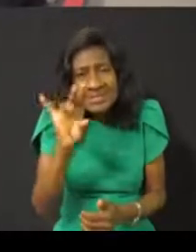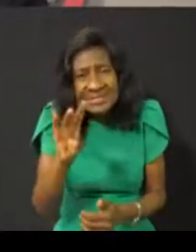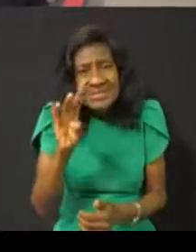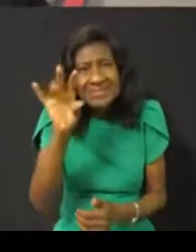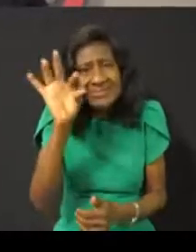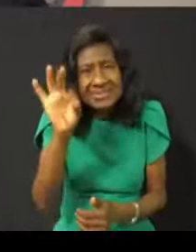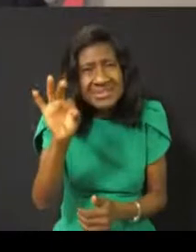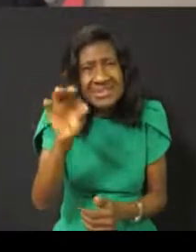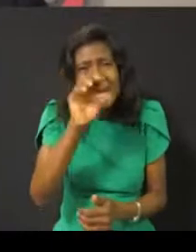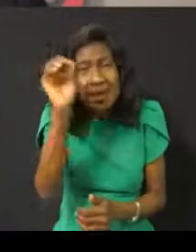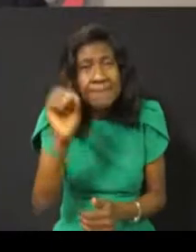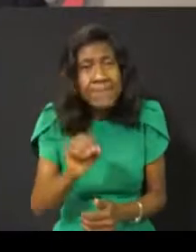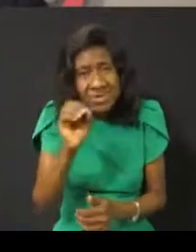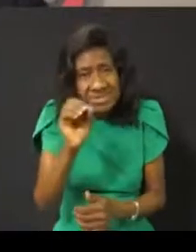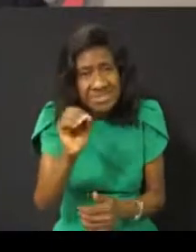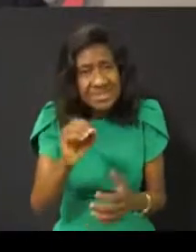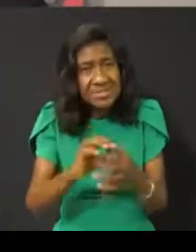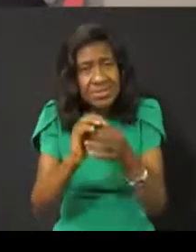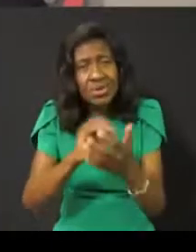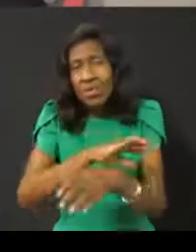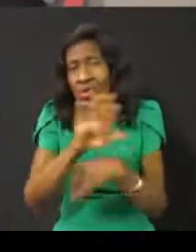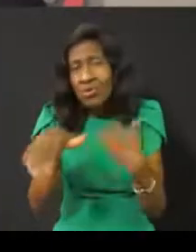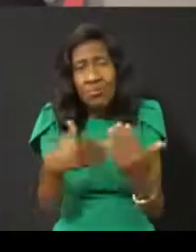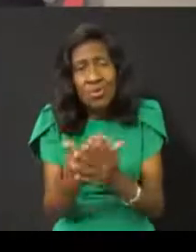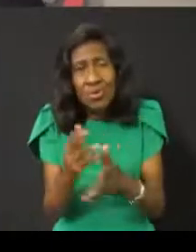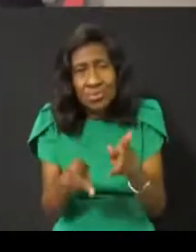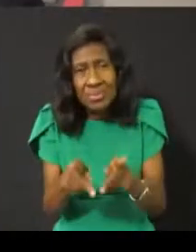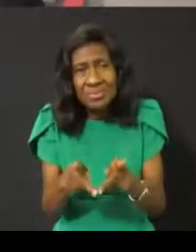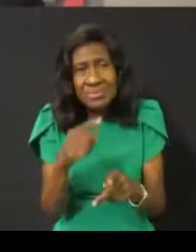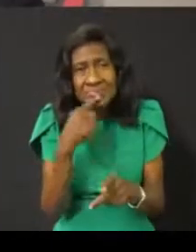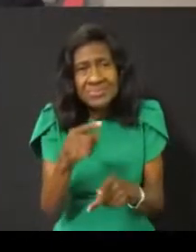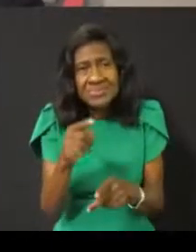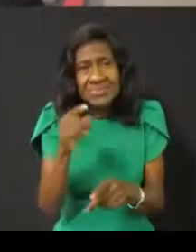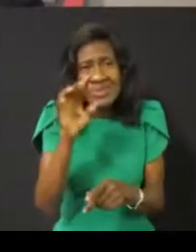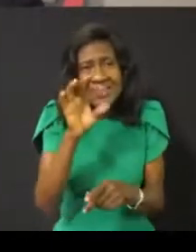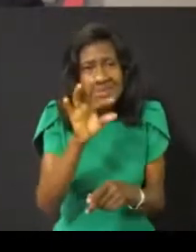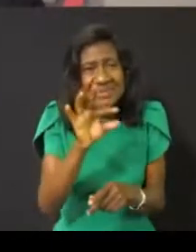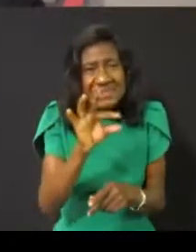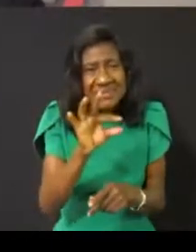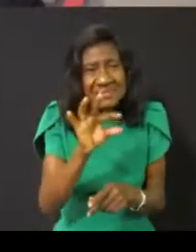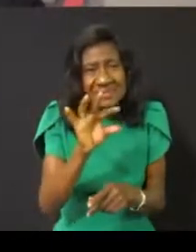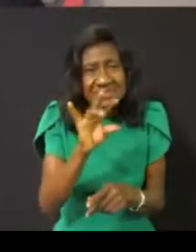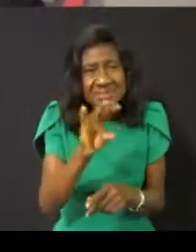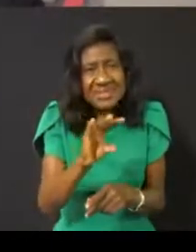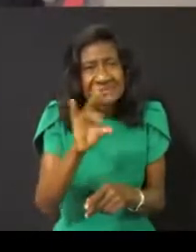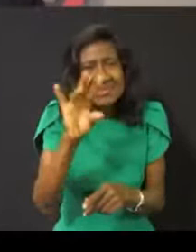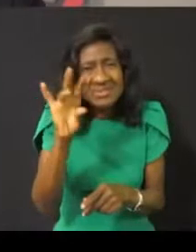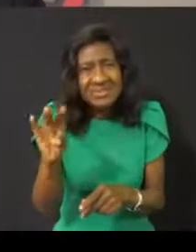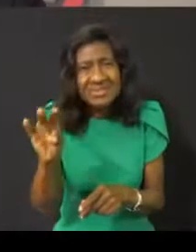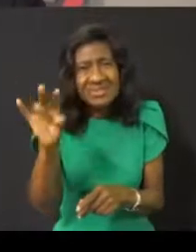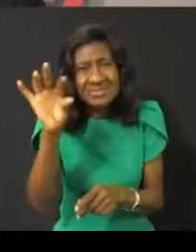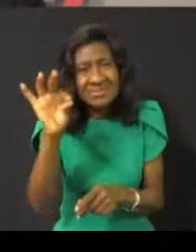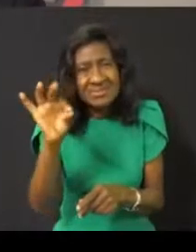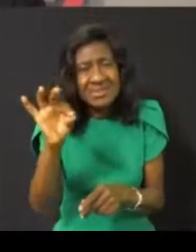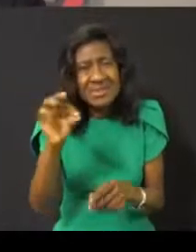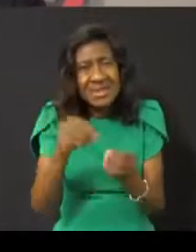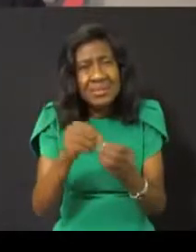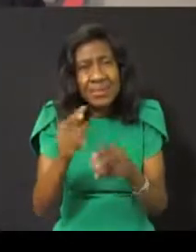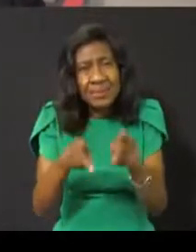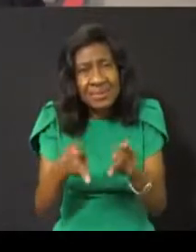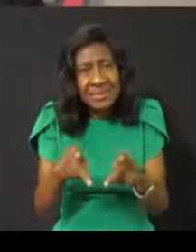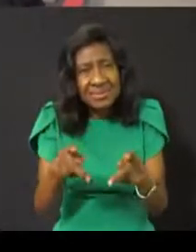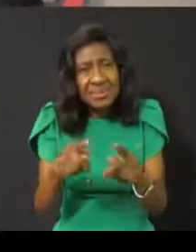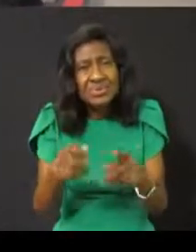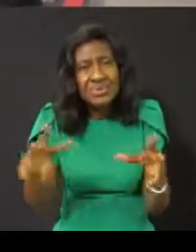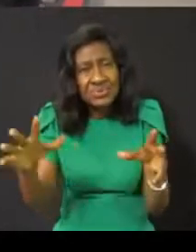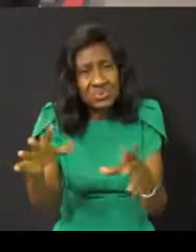79%, folks, means that we are at 779 people to meet the target. And I am confident